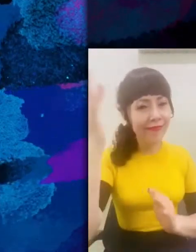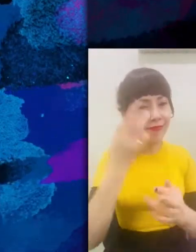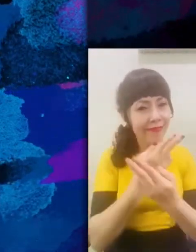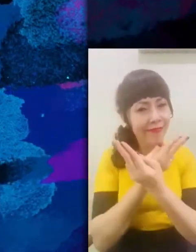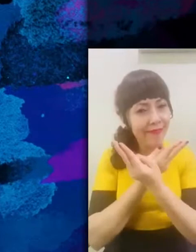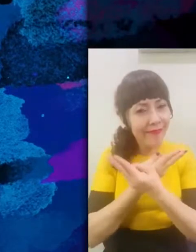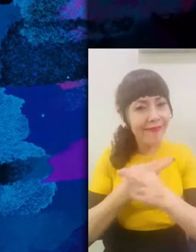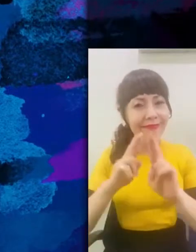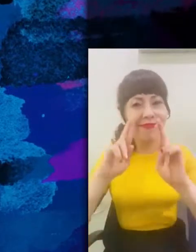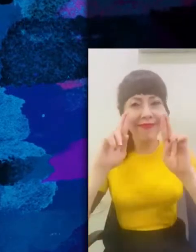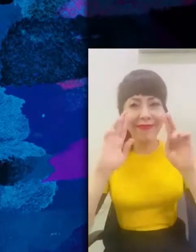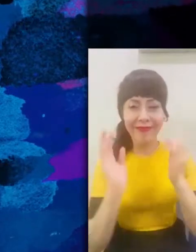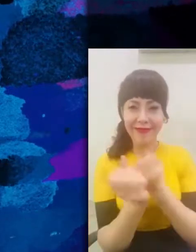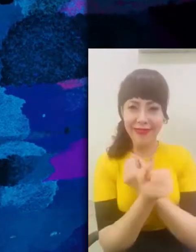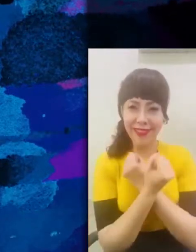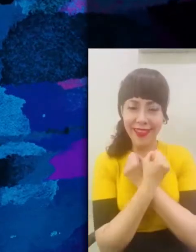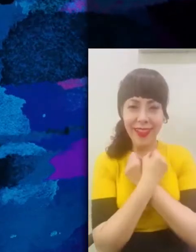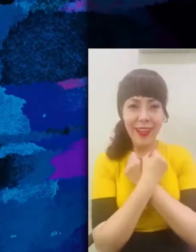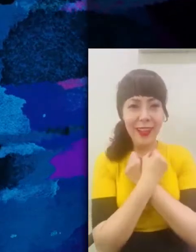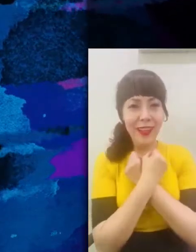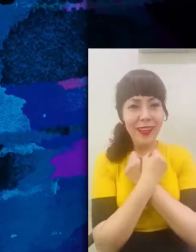thy redeeming